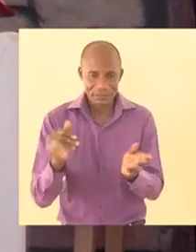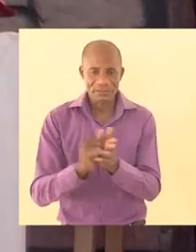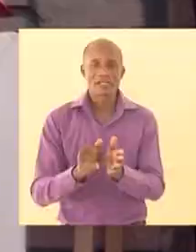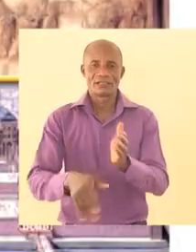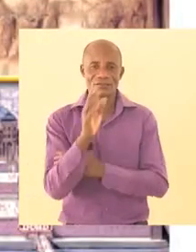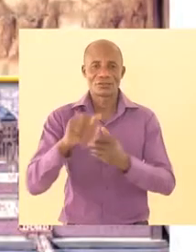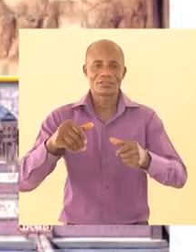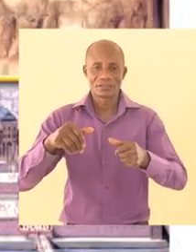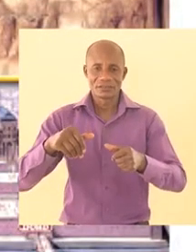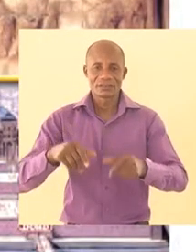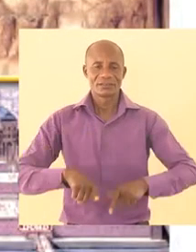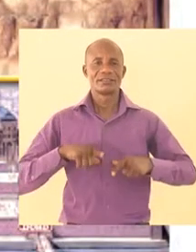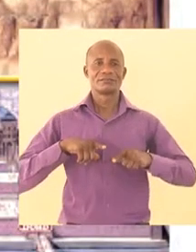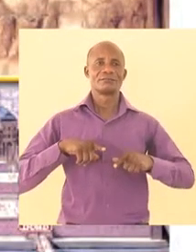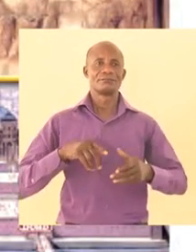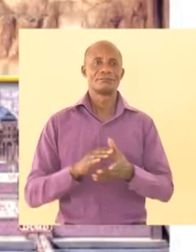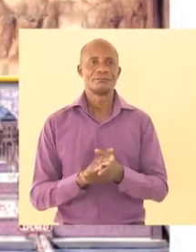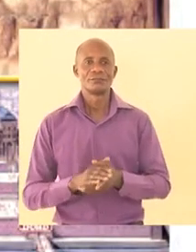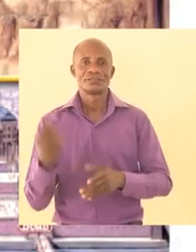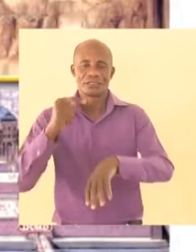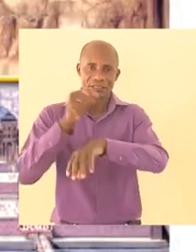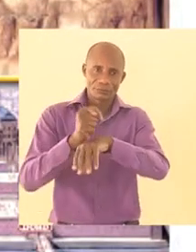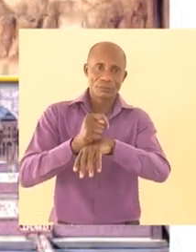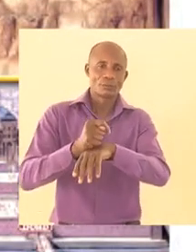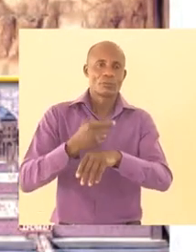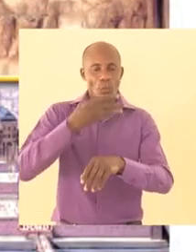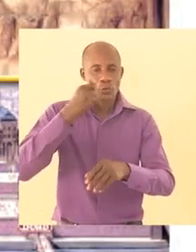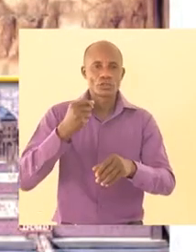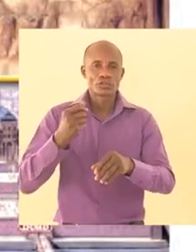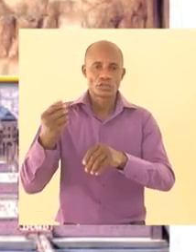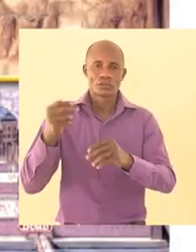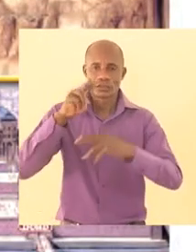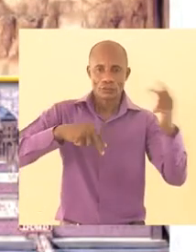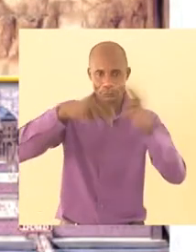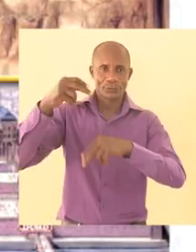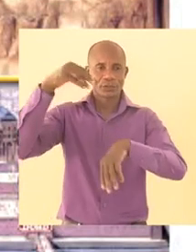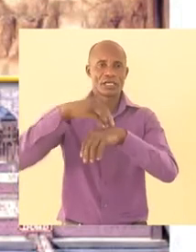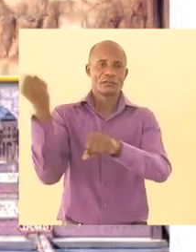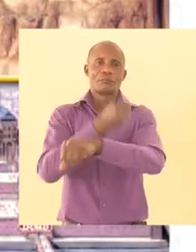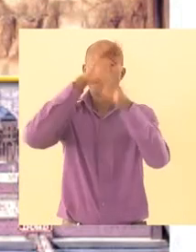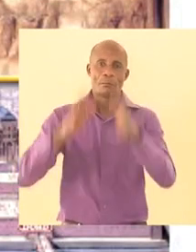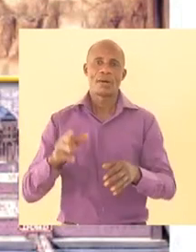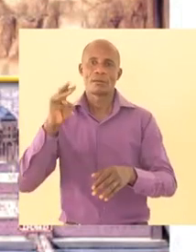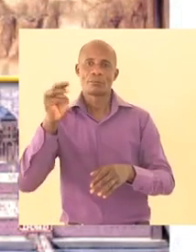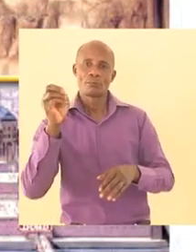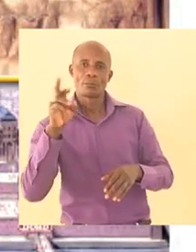temple was the holy of holies in Israel. The temple was built on Mount Moriah, where Abraham offered sacrifice. Before the time of